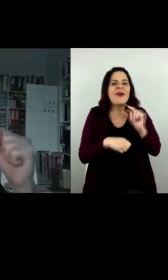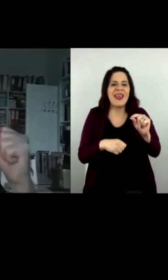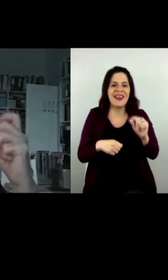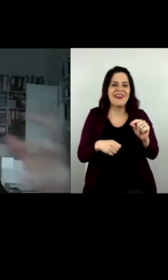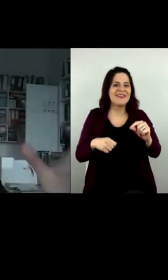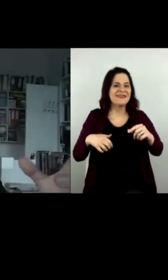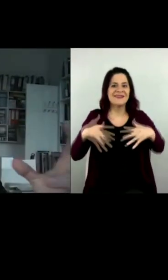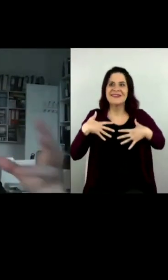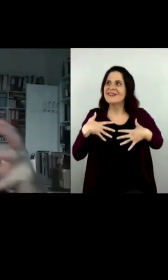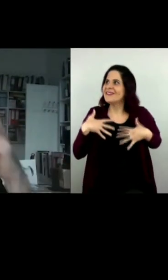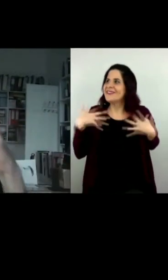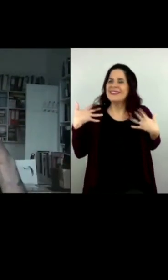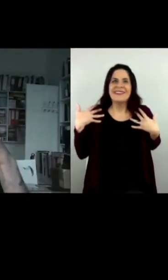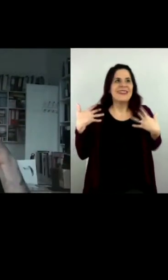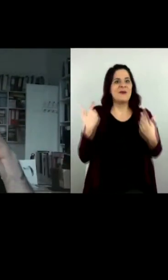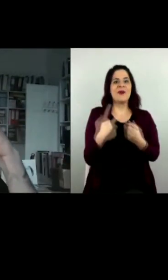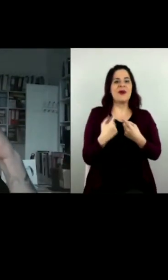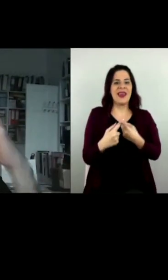pure punk,